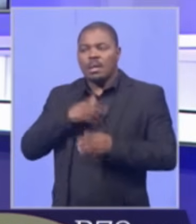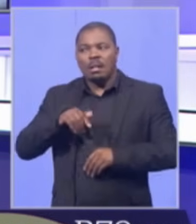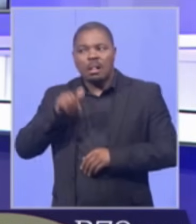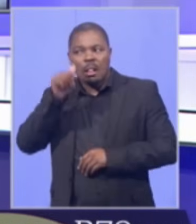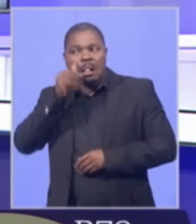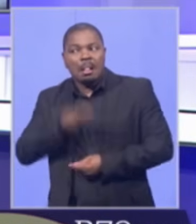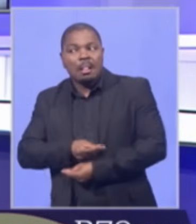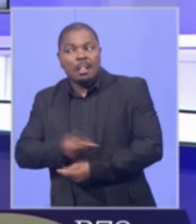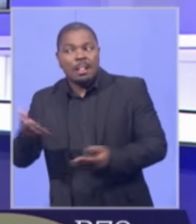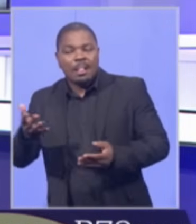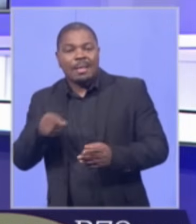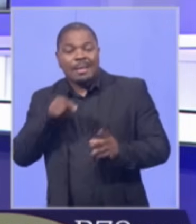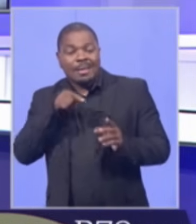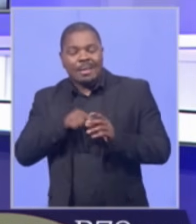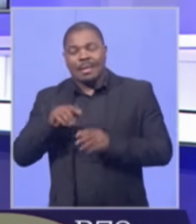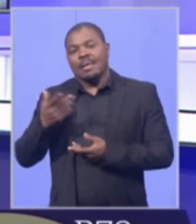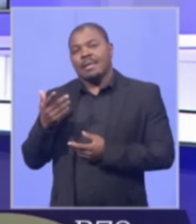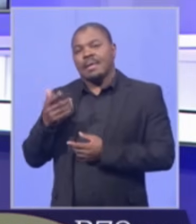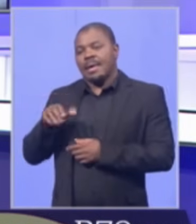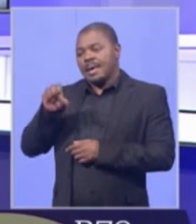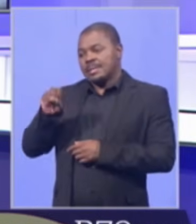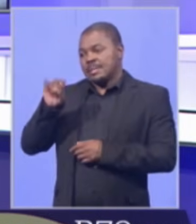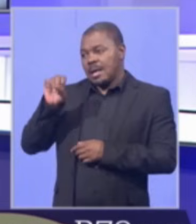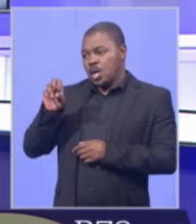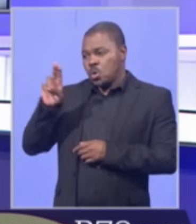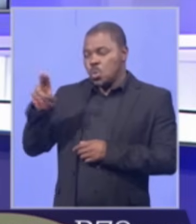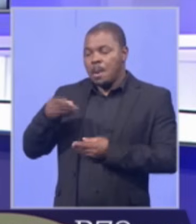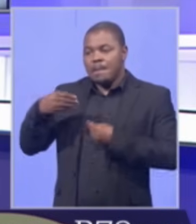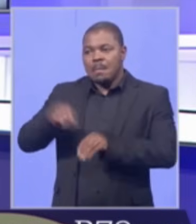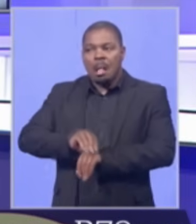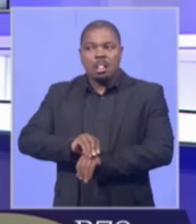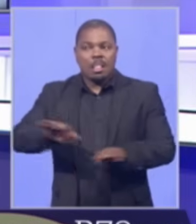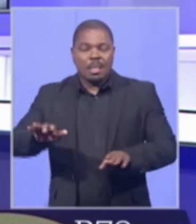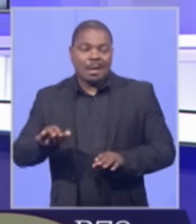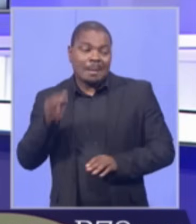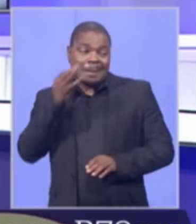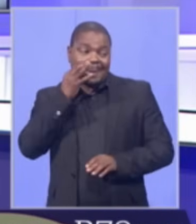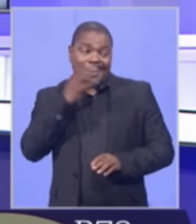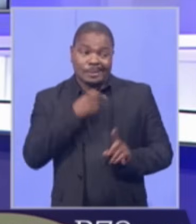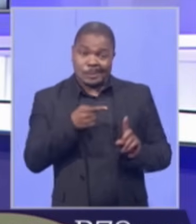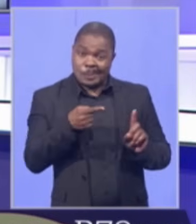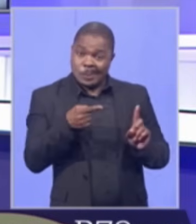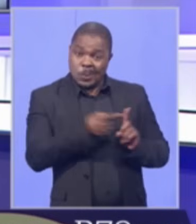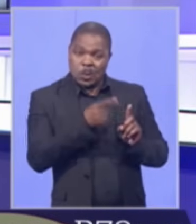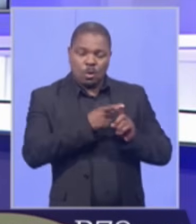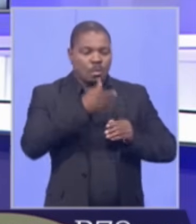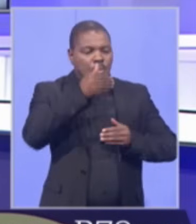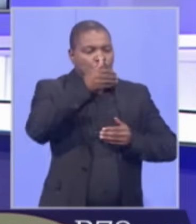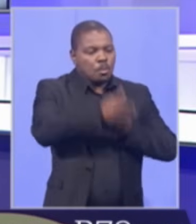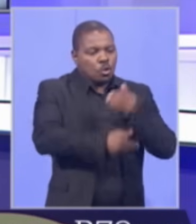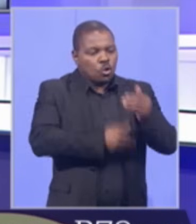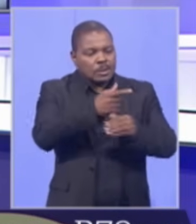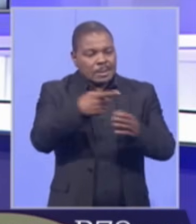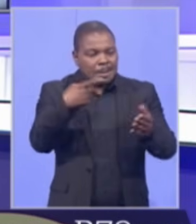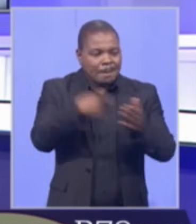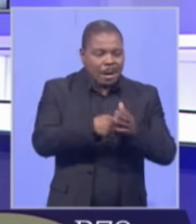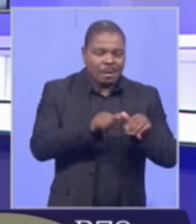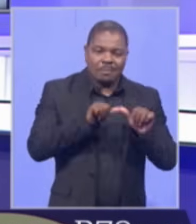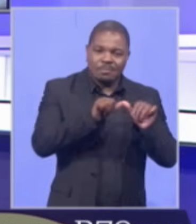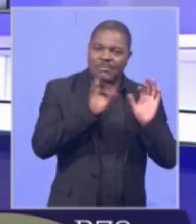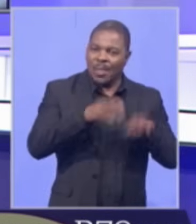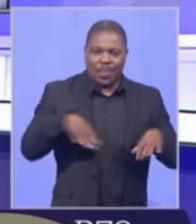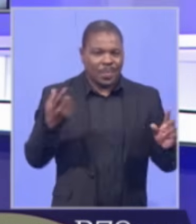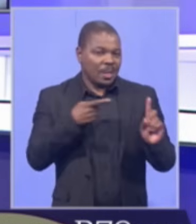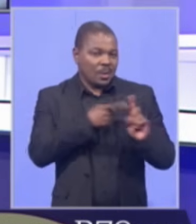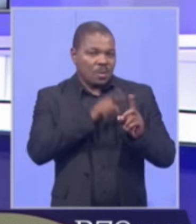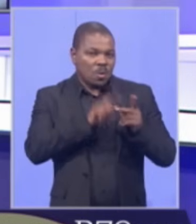ka lekala leo le kgethilego la dinyakišišo goba SIU di akanya gore Letswalo ga se a šala ditsela tša maleba morago. Go kwagala